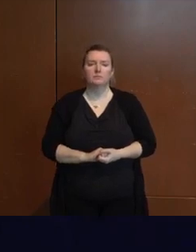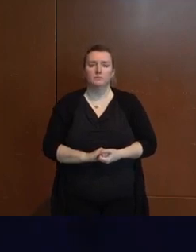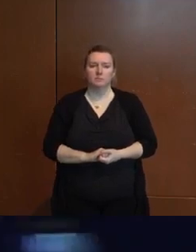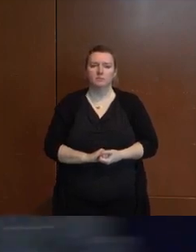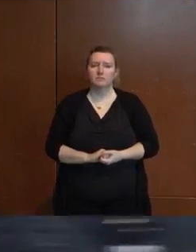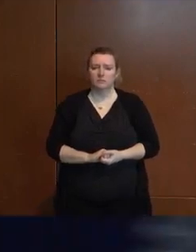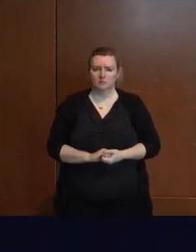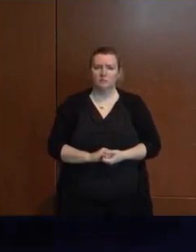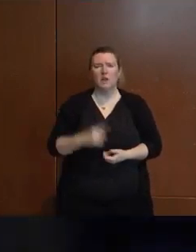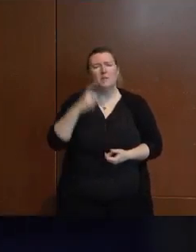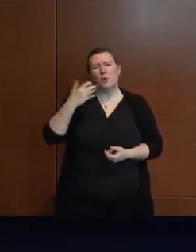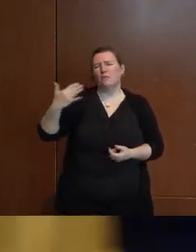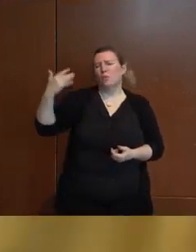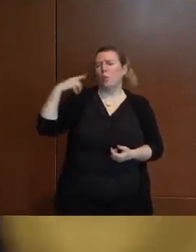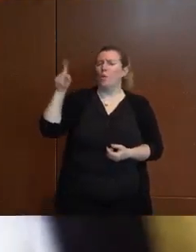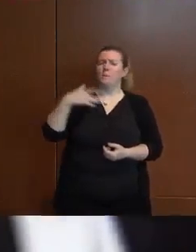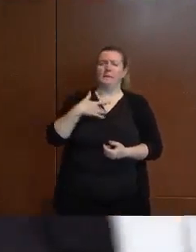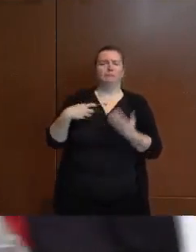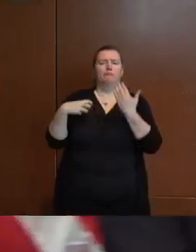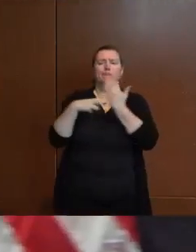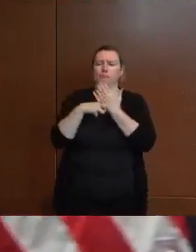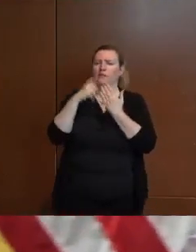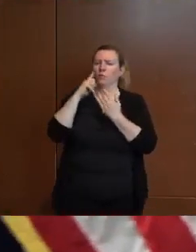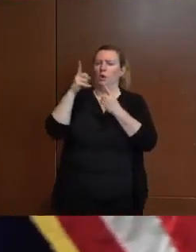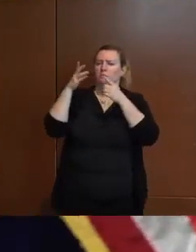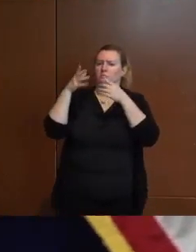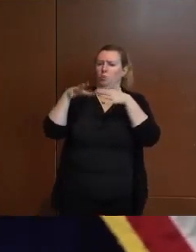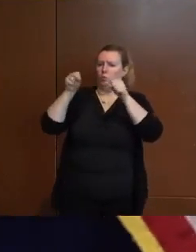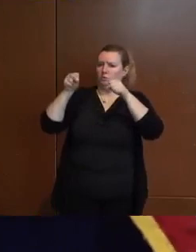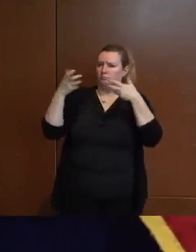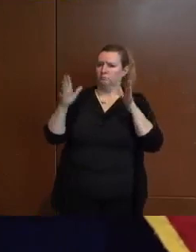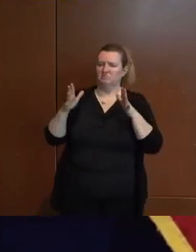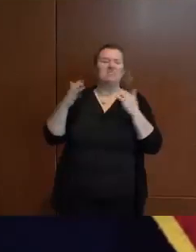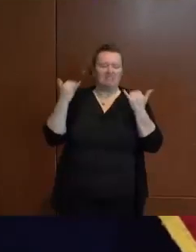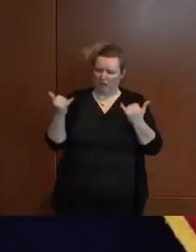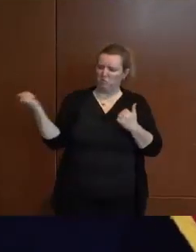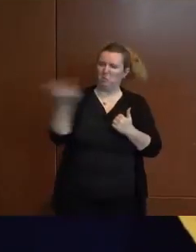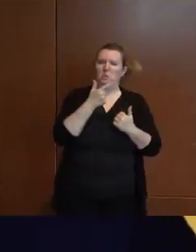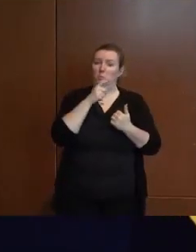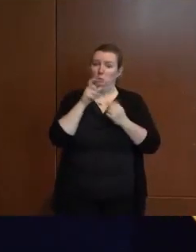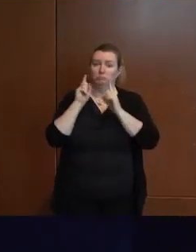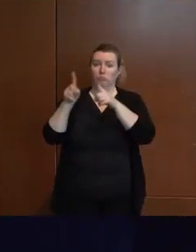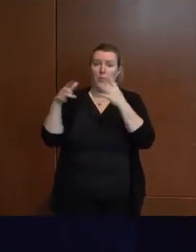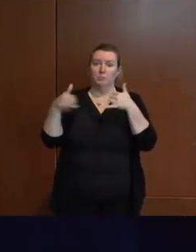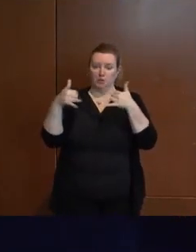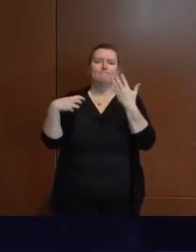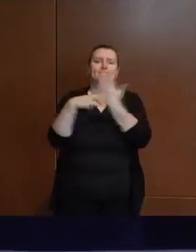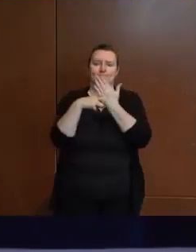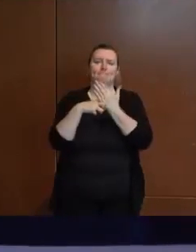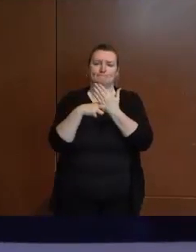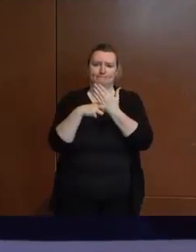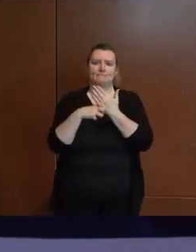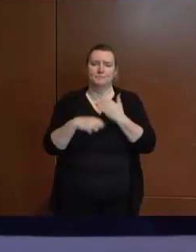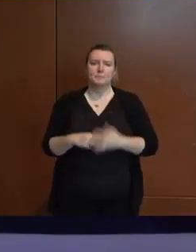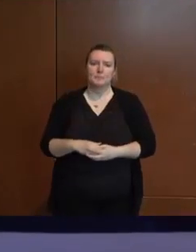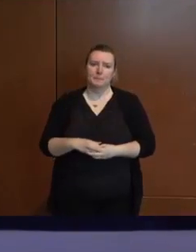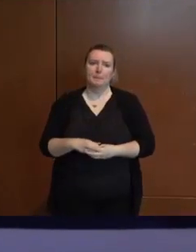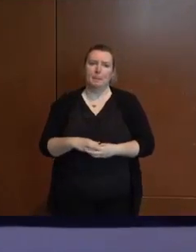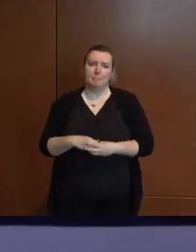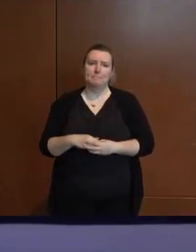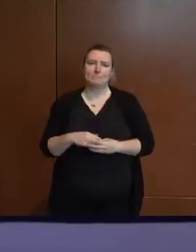the overwhelming vast majority of folks are doing the right thing. But this is a virus that wants to find the lowest common denominator, and this sort of